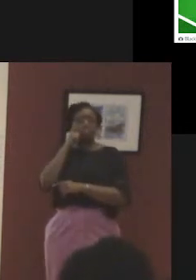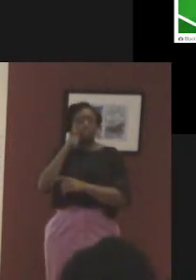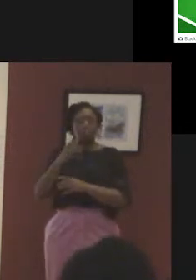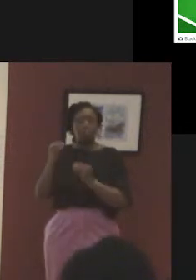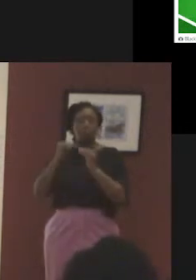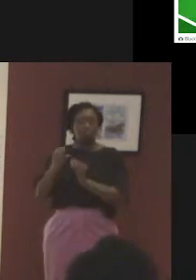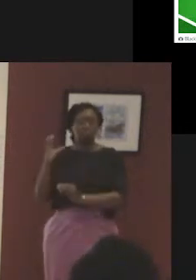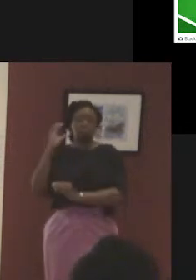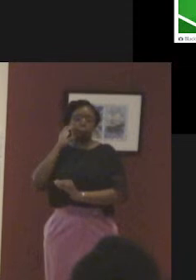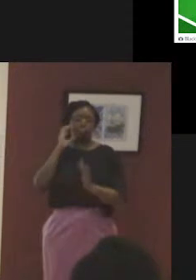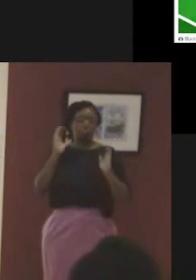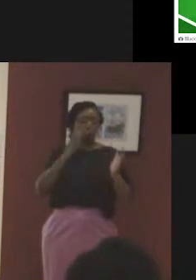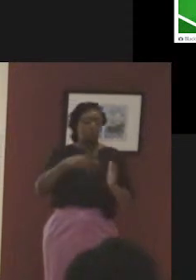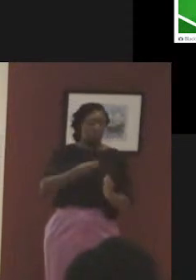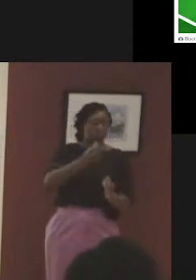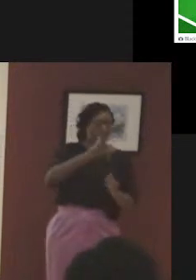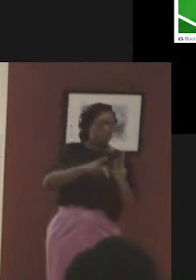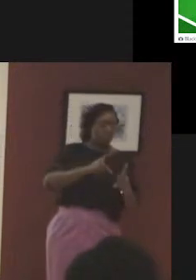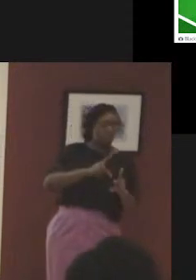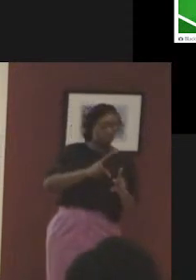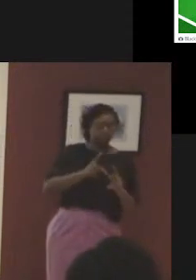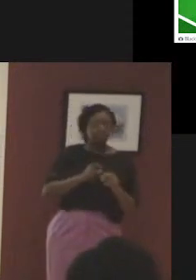quote. 2016.